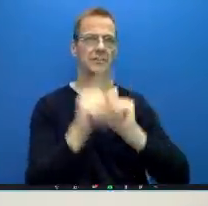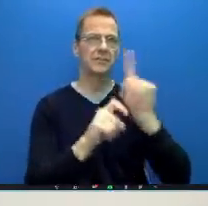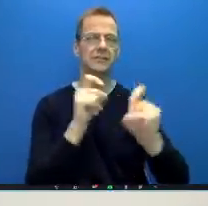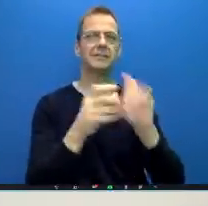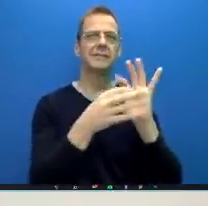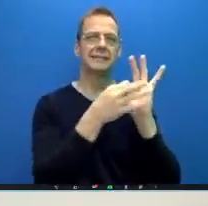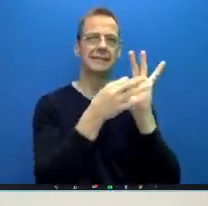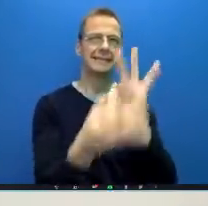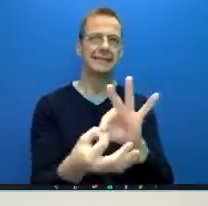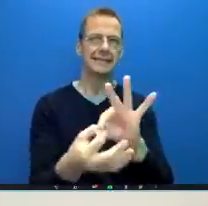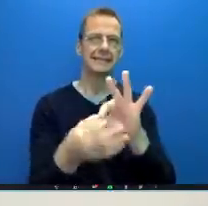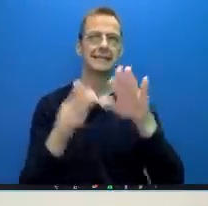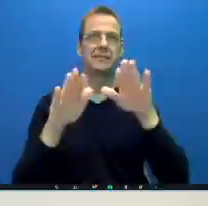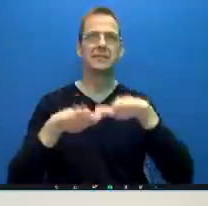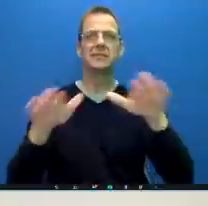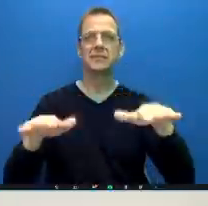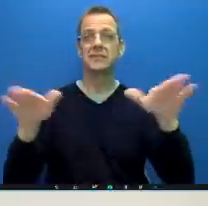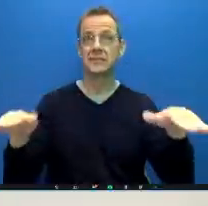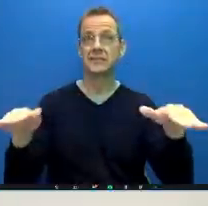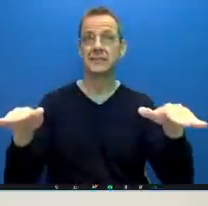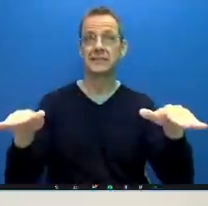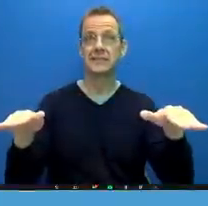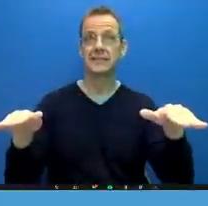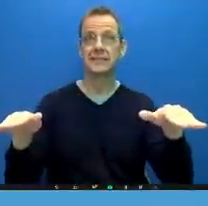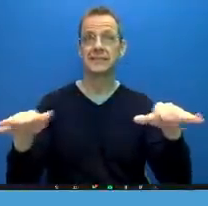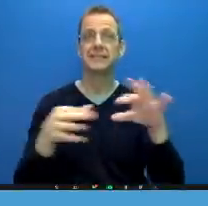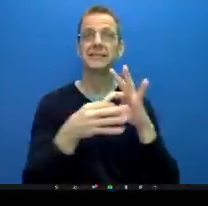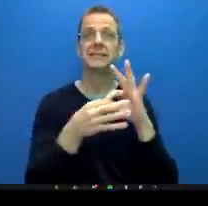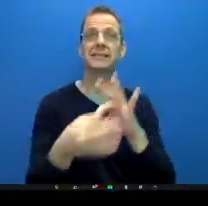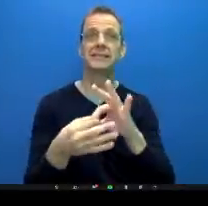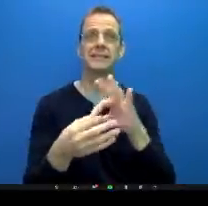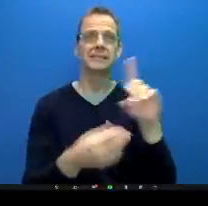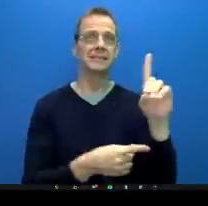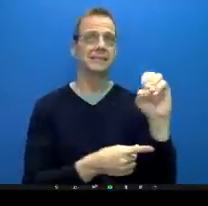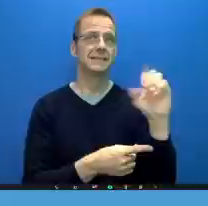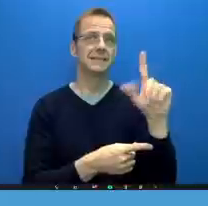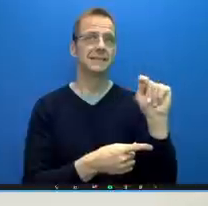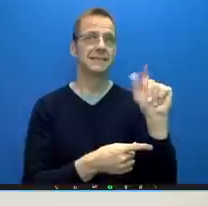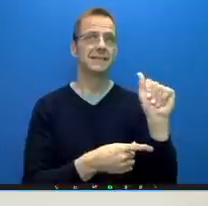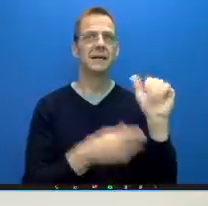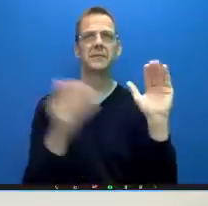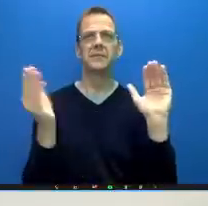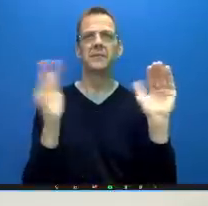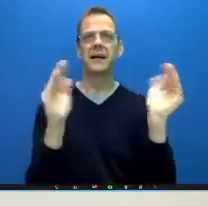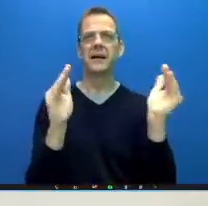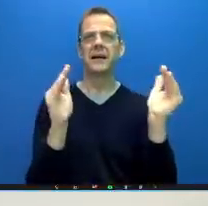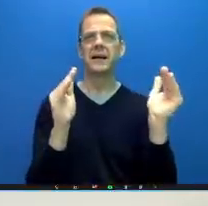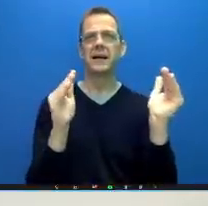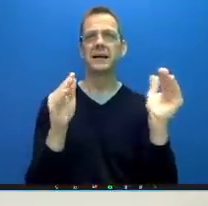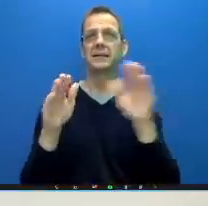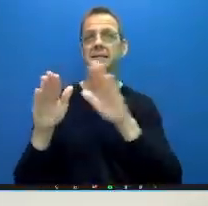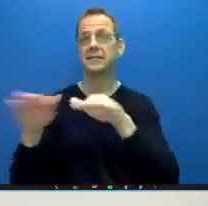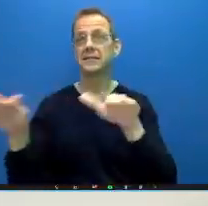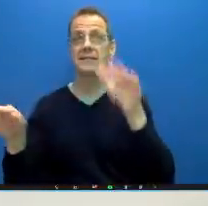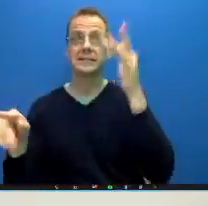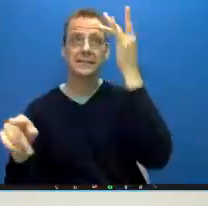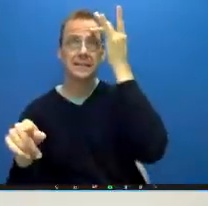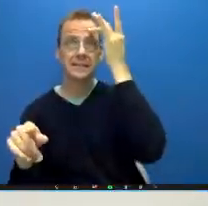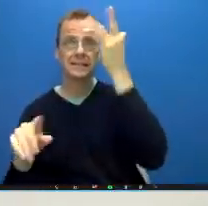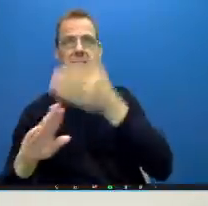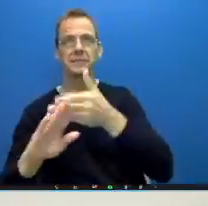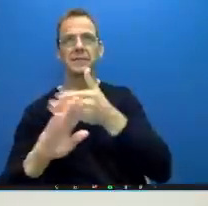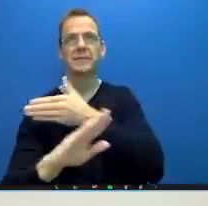Delta versus tiny humans from previous versions of the virus. So I think that there are a lot of people who were very interested in having